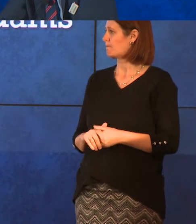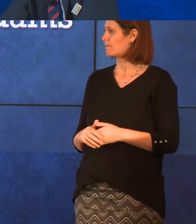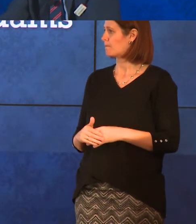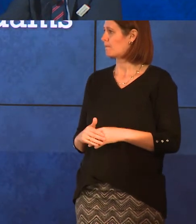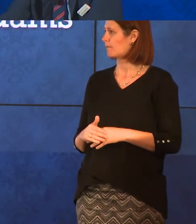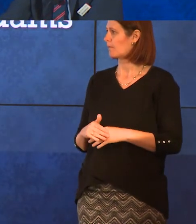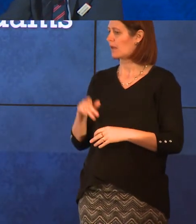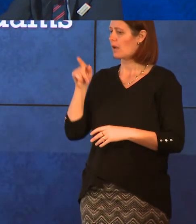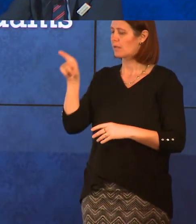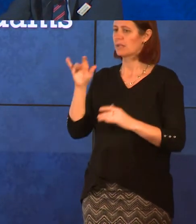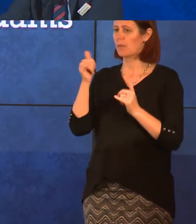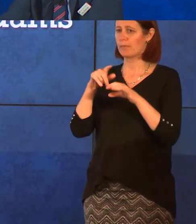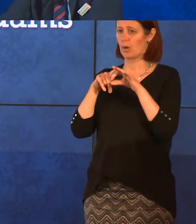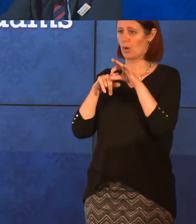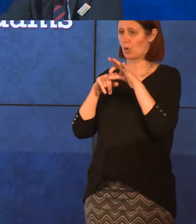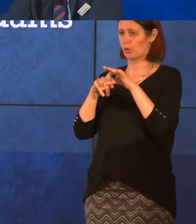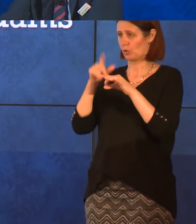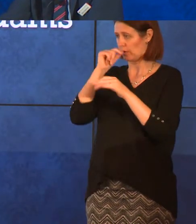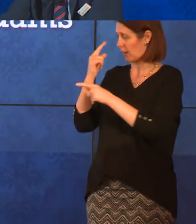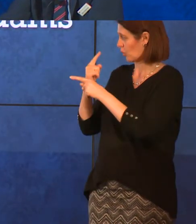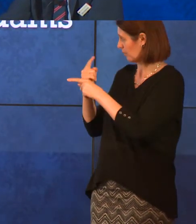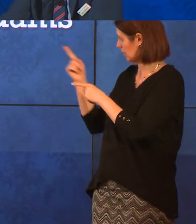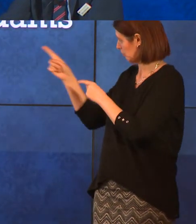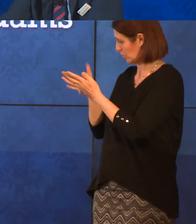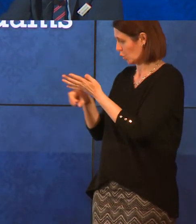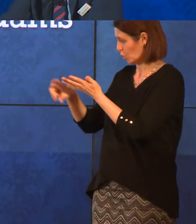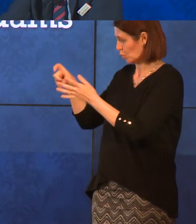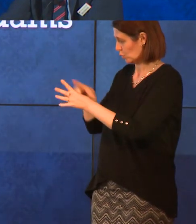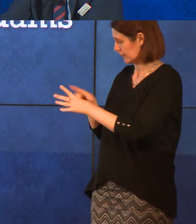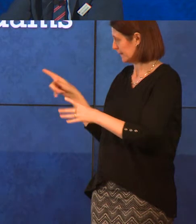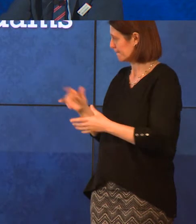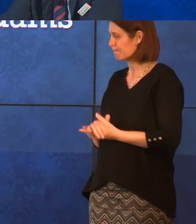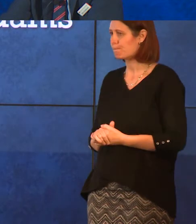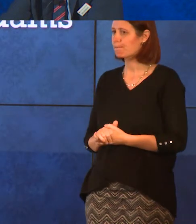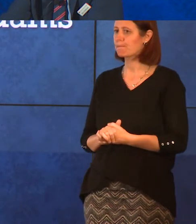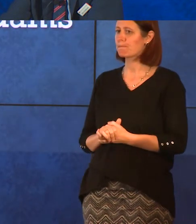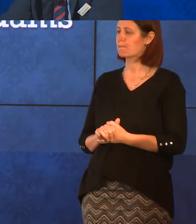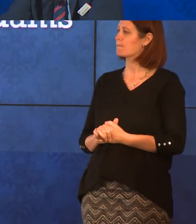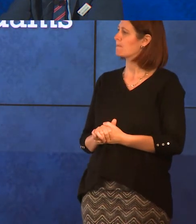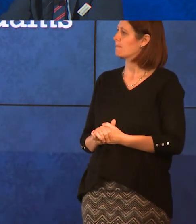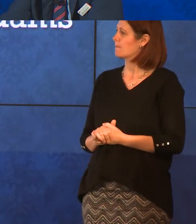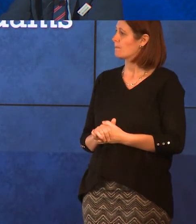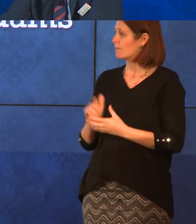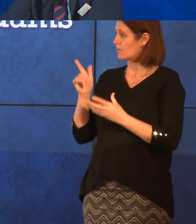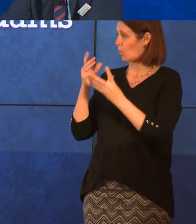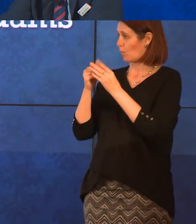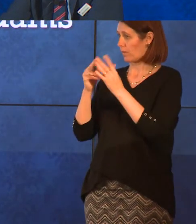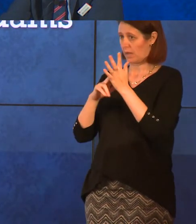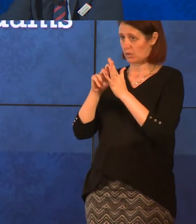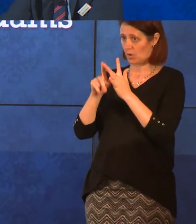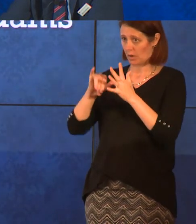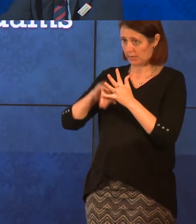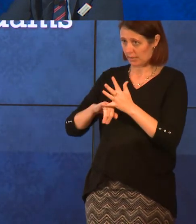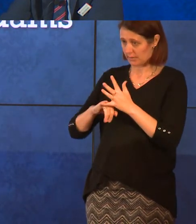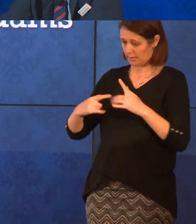This might be a question that you can comment on, Lucy. In relation to the NDIS and